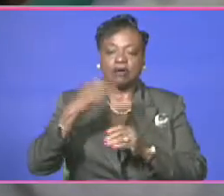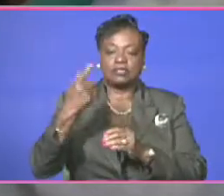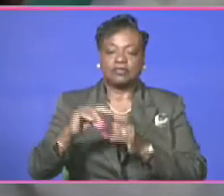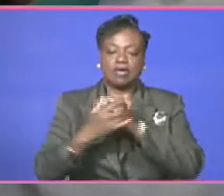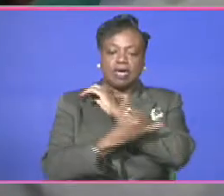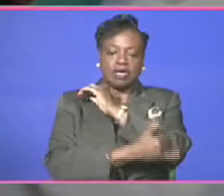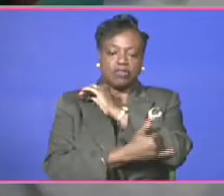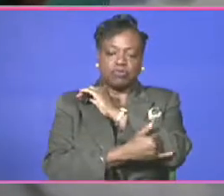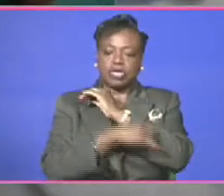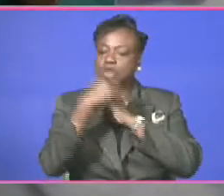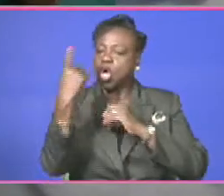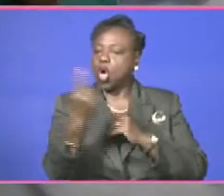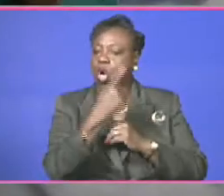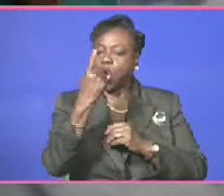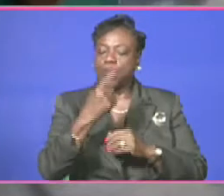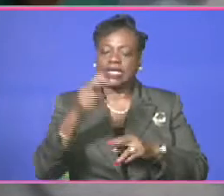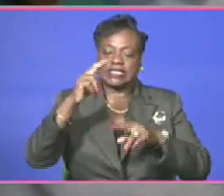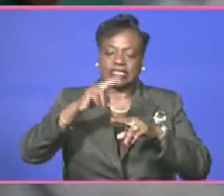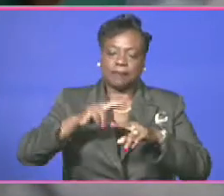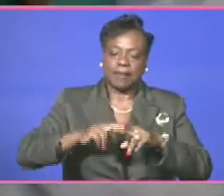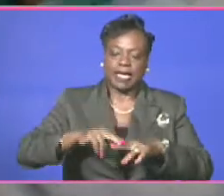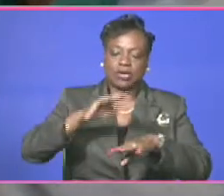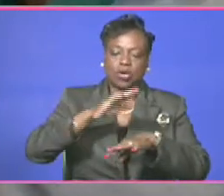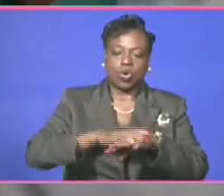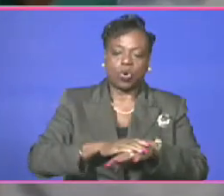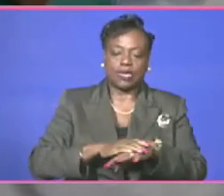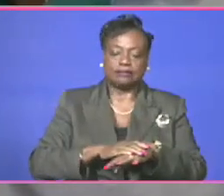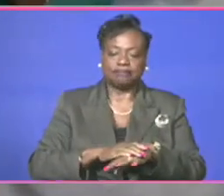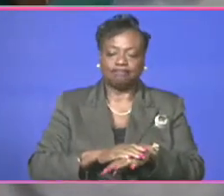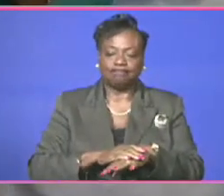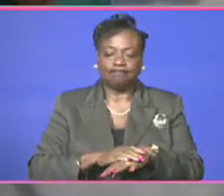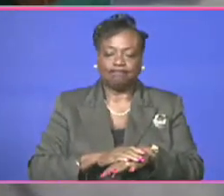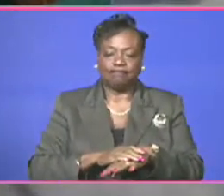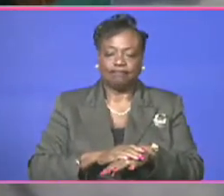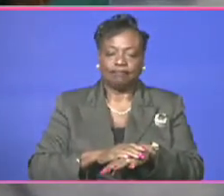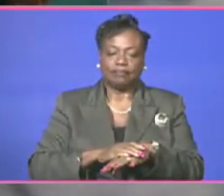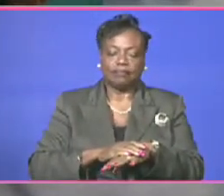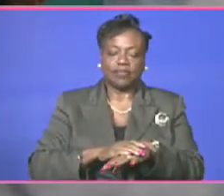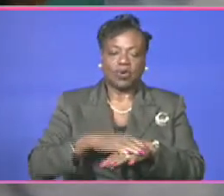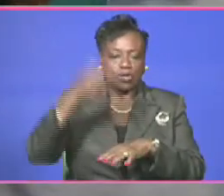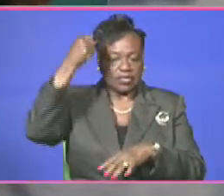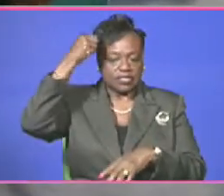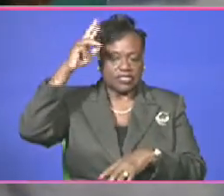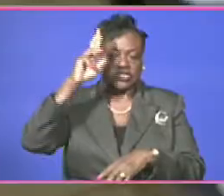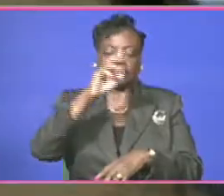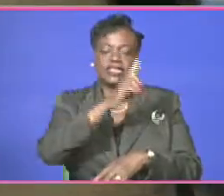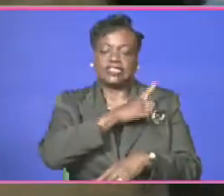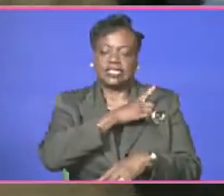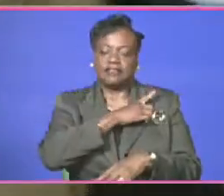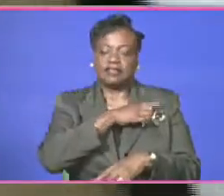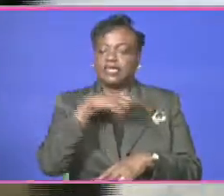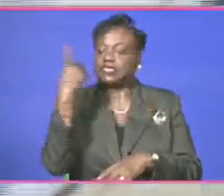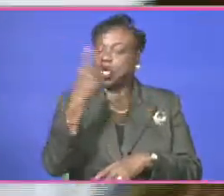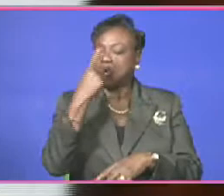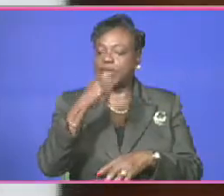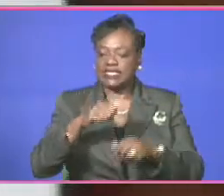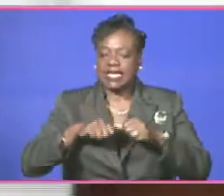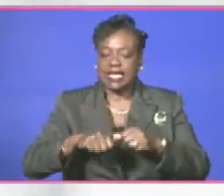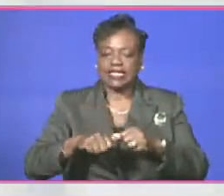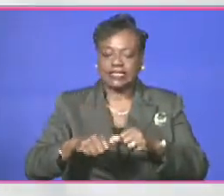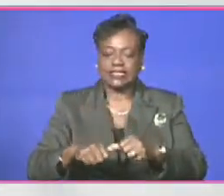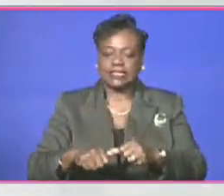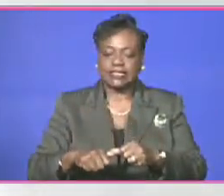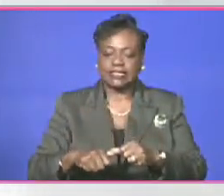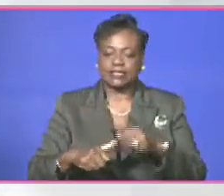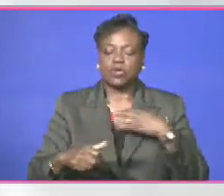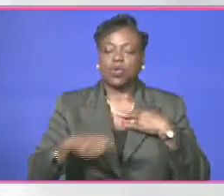depend upon, some years, some sponsors will say, well, I can't go this year, I'll sit out this year. He has always been consistent. Well, whenever that happens,